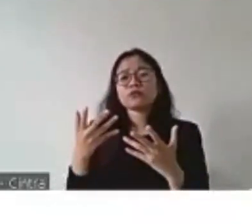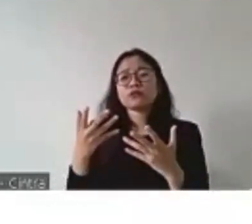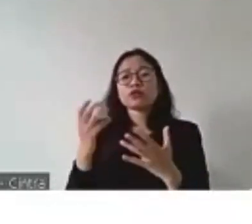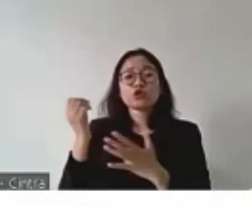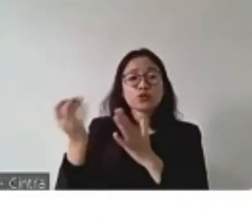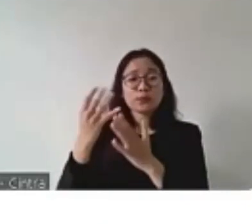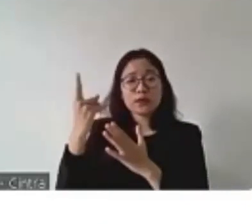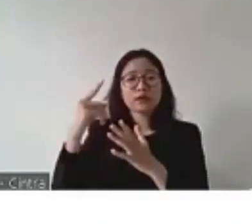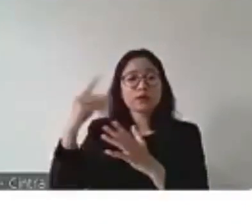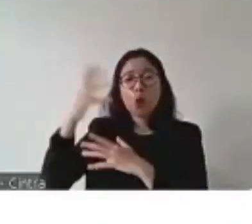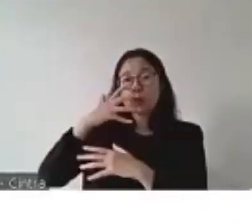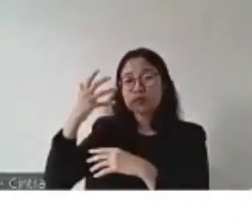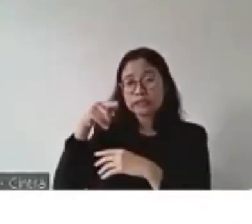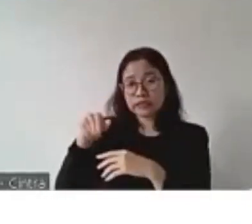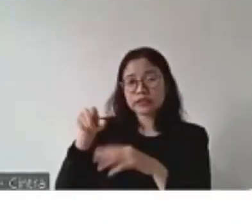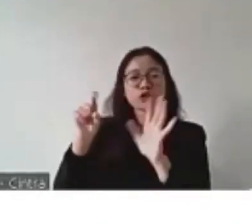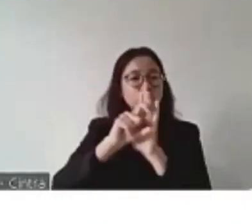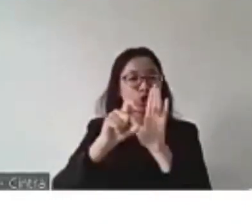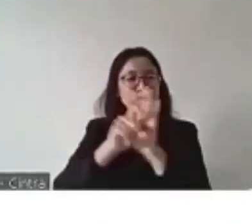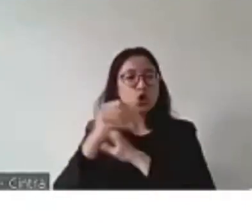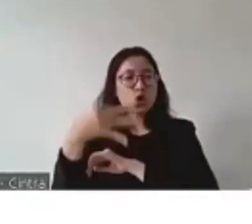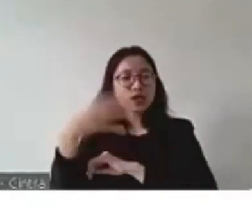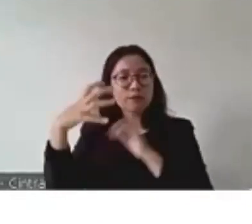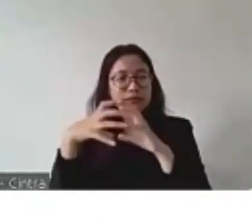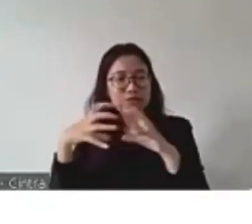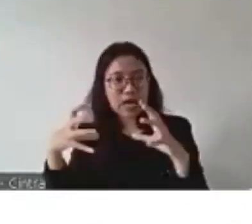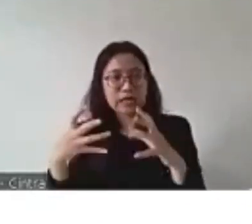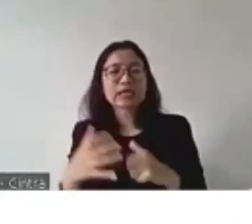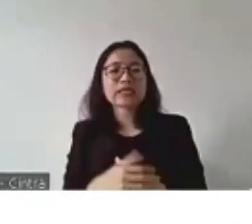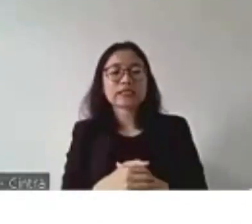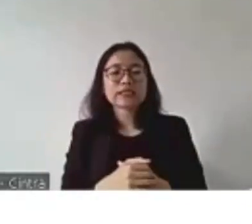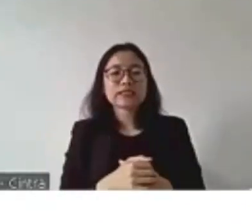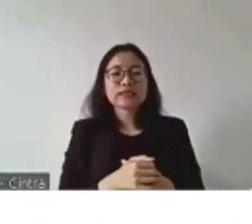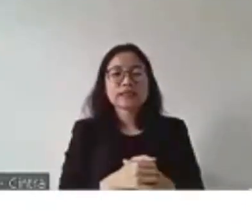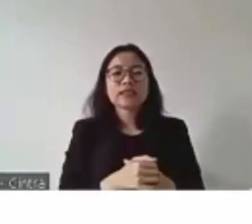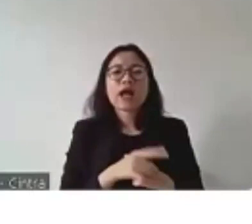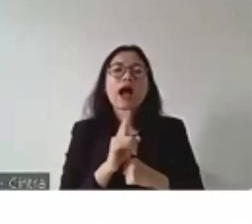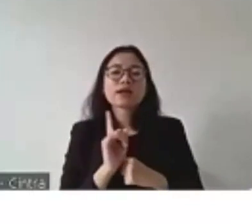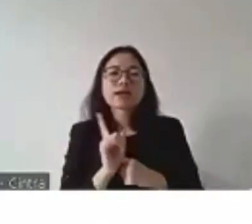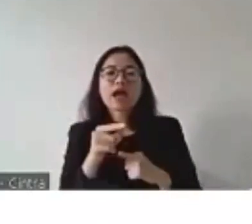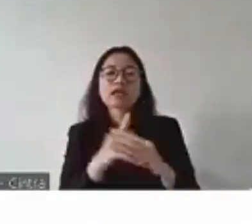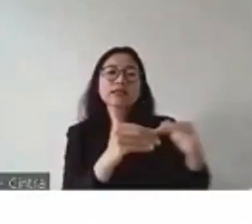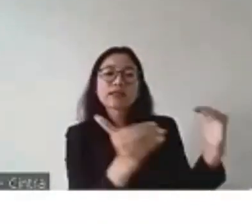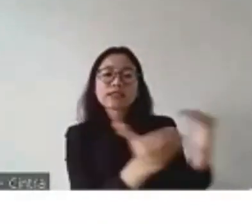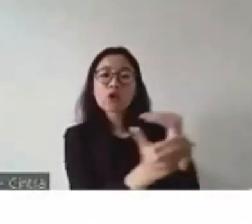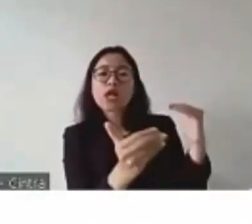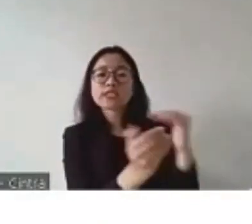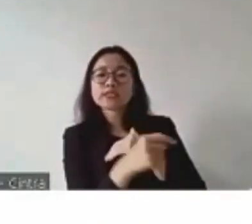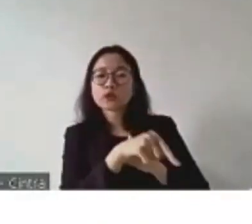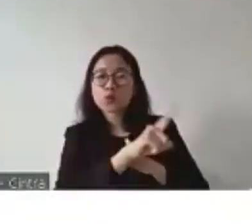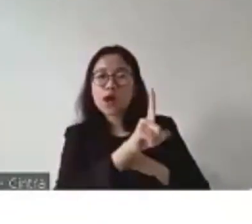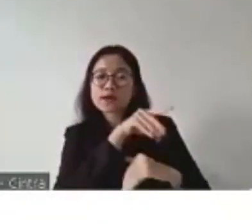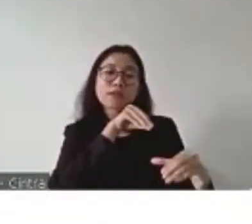the main sources is from transportation, yeah, especially for the it actually came